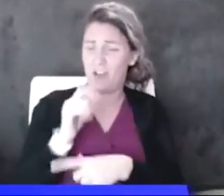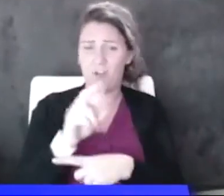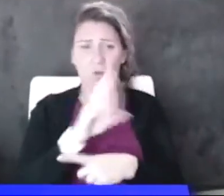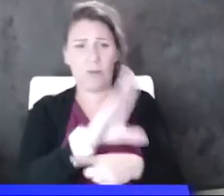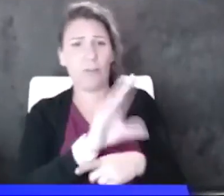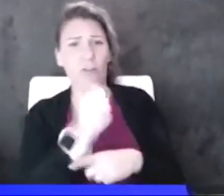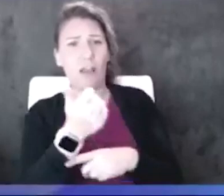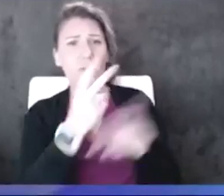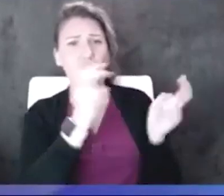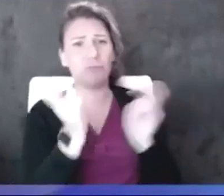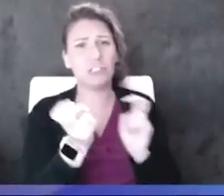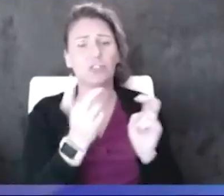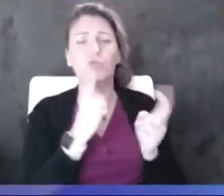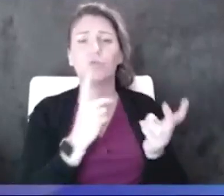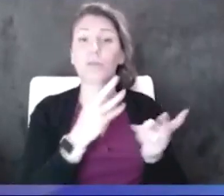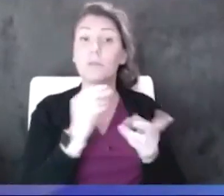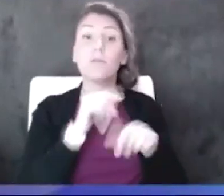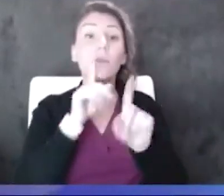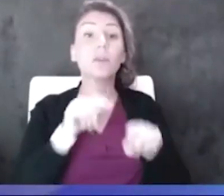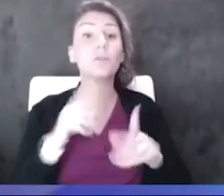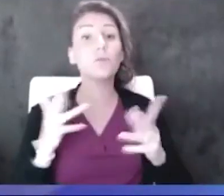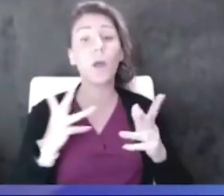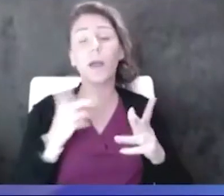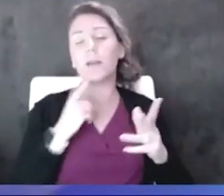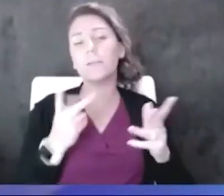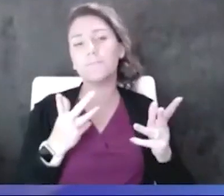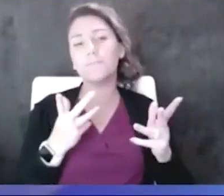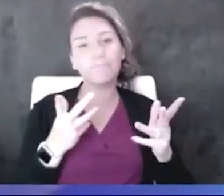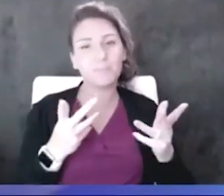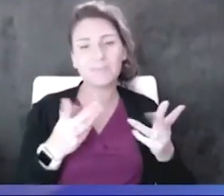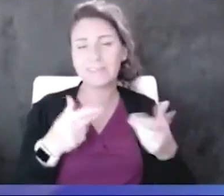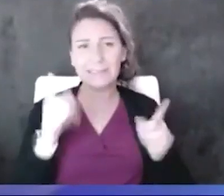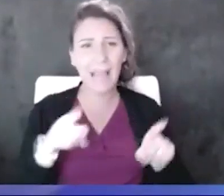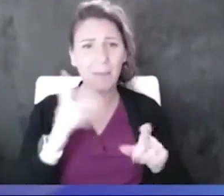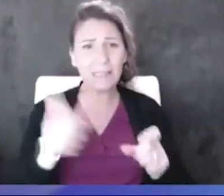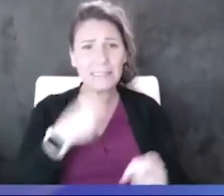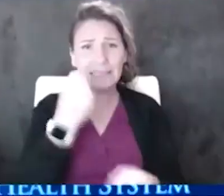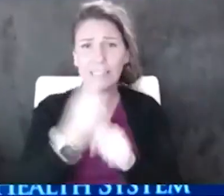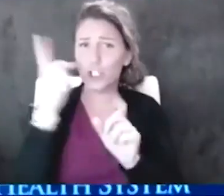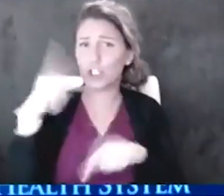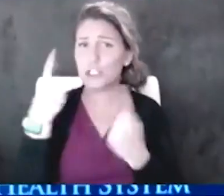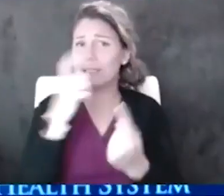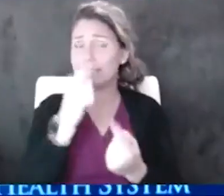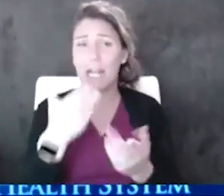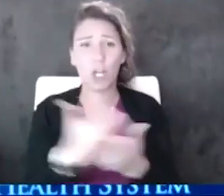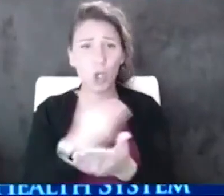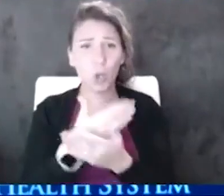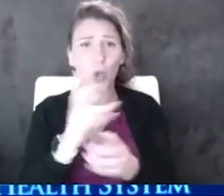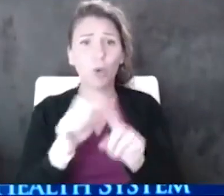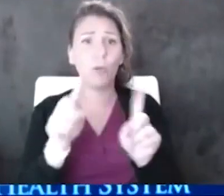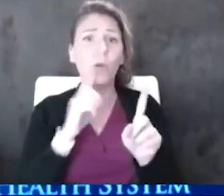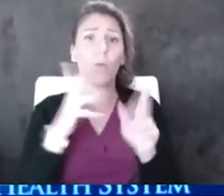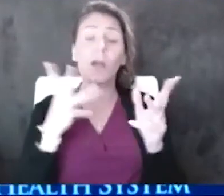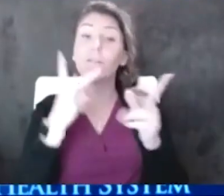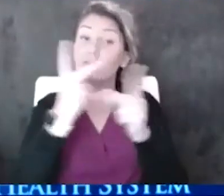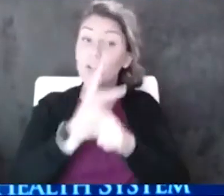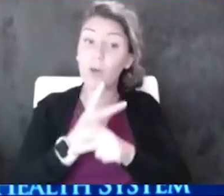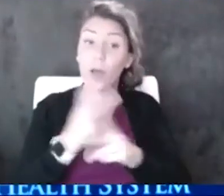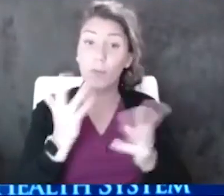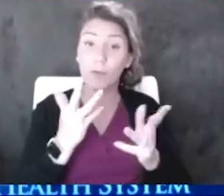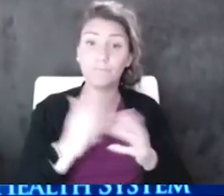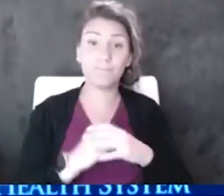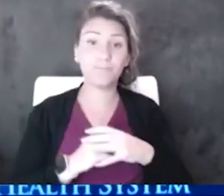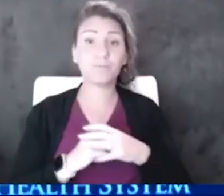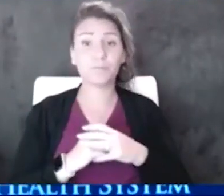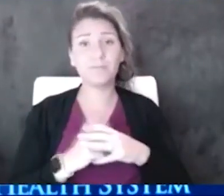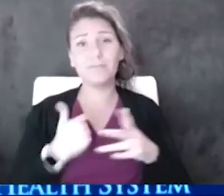And the answer is, and this has been ongoing, but this has been happening for years. This is not new, and so. But what you figure out is that, and I say it every day in my